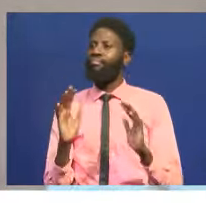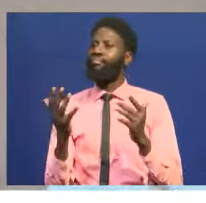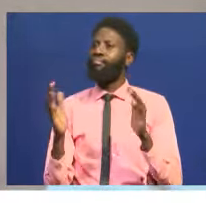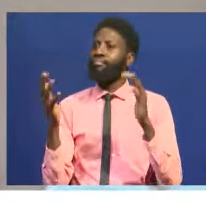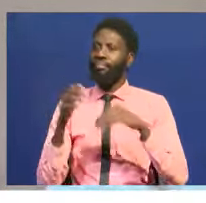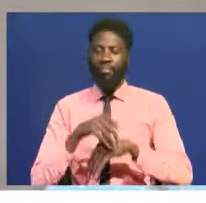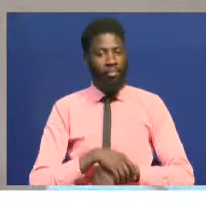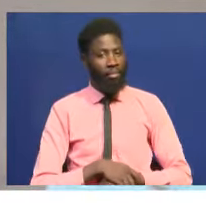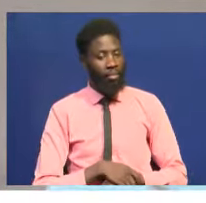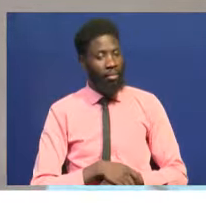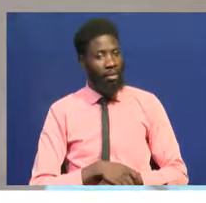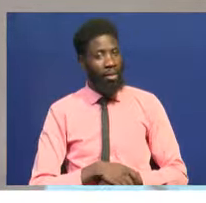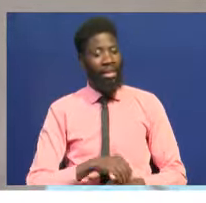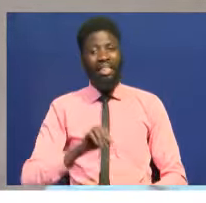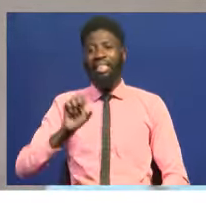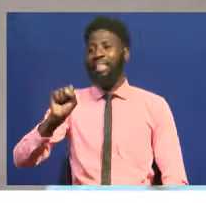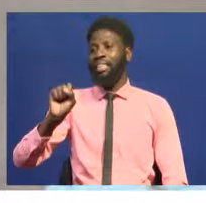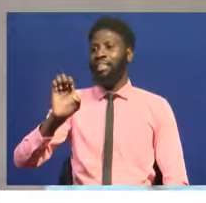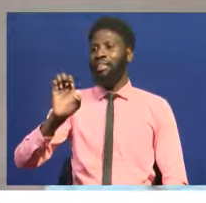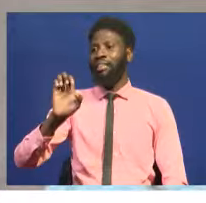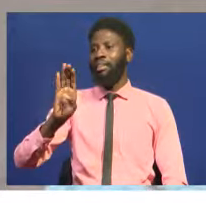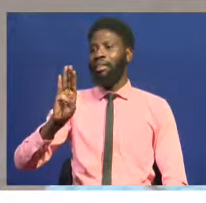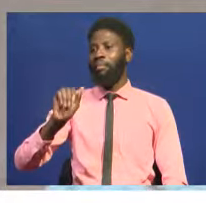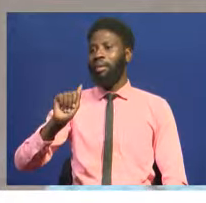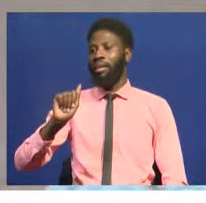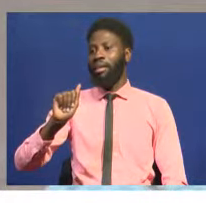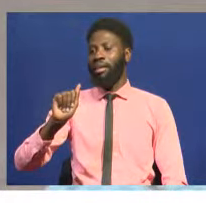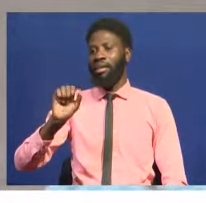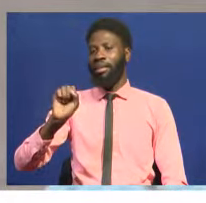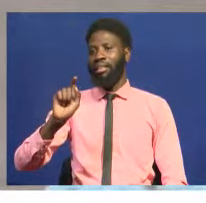Sebastian Coe was here himself. He has had to leave.